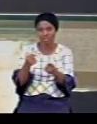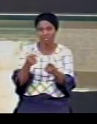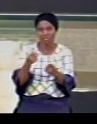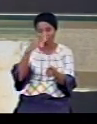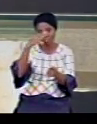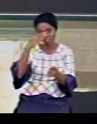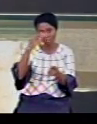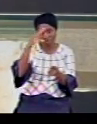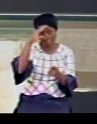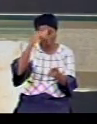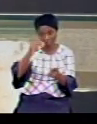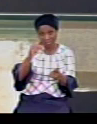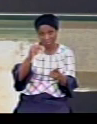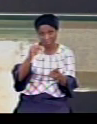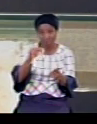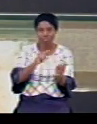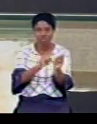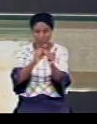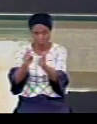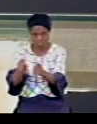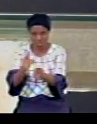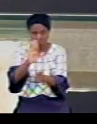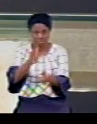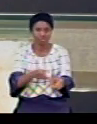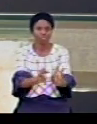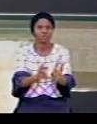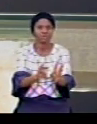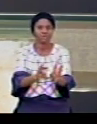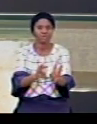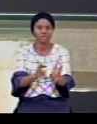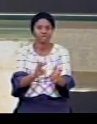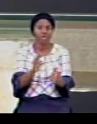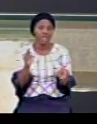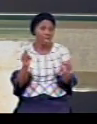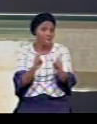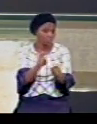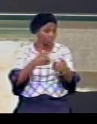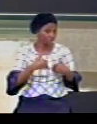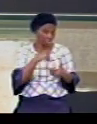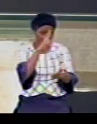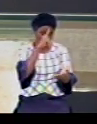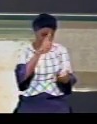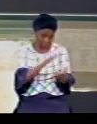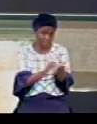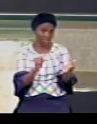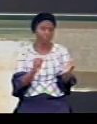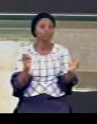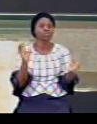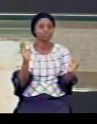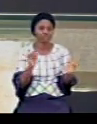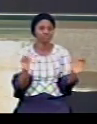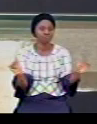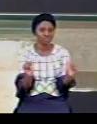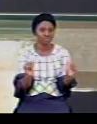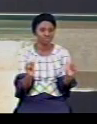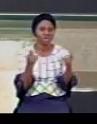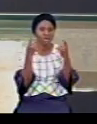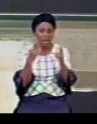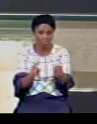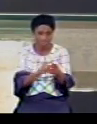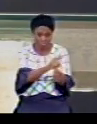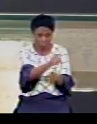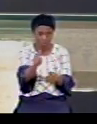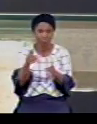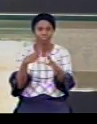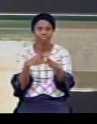centurion, go thy way, as thou hast believed, so be it done unto